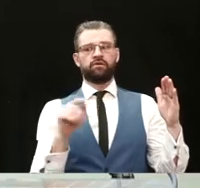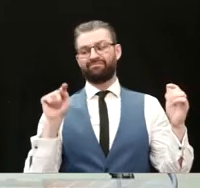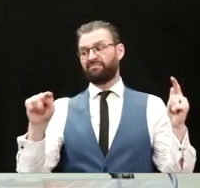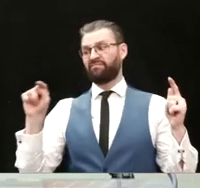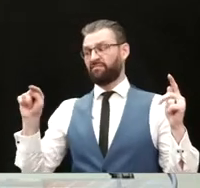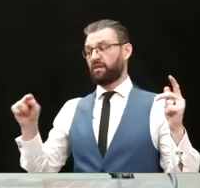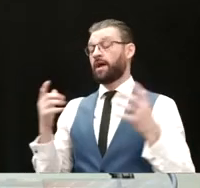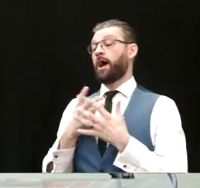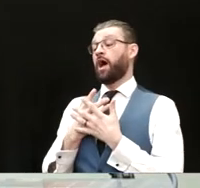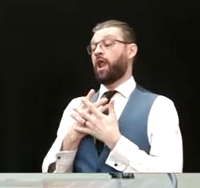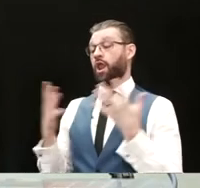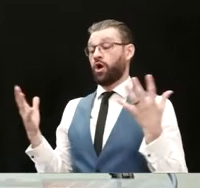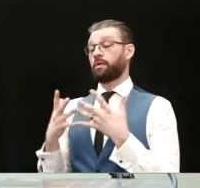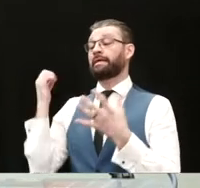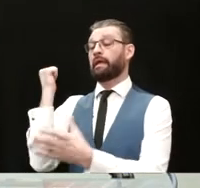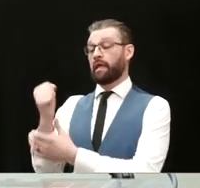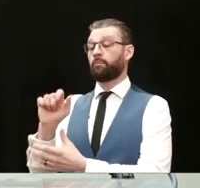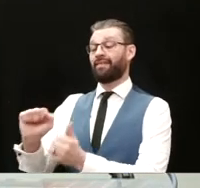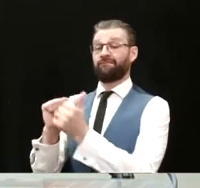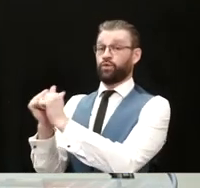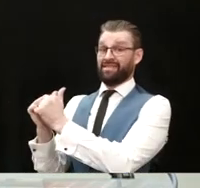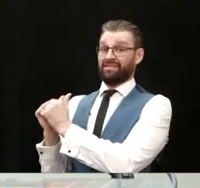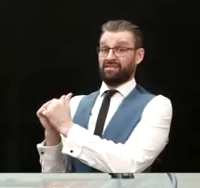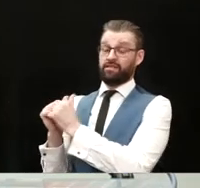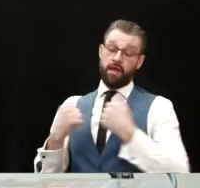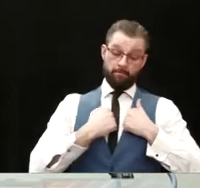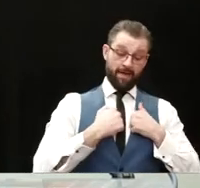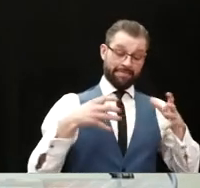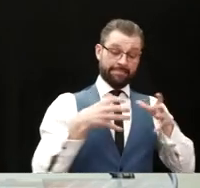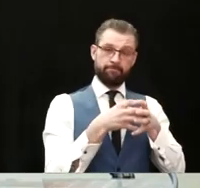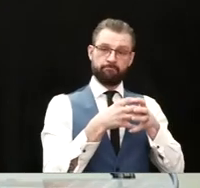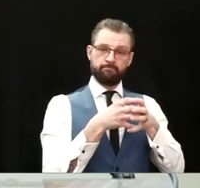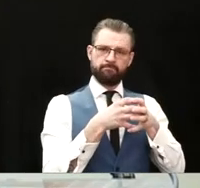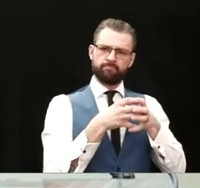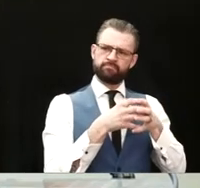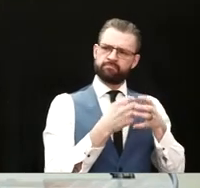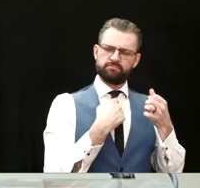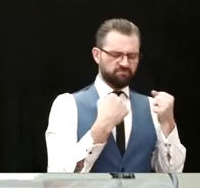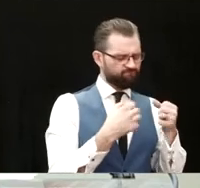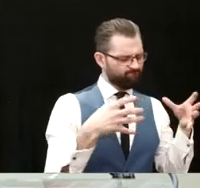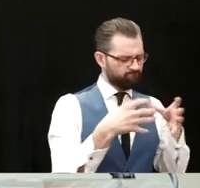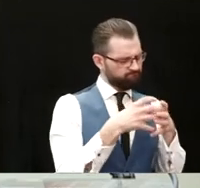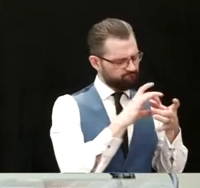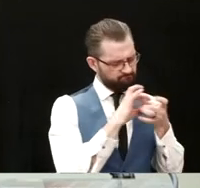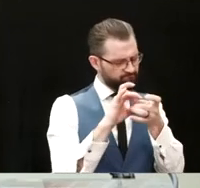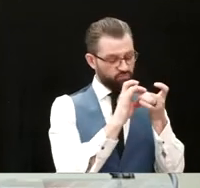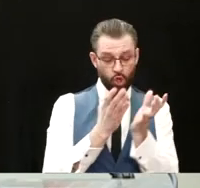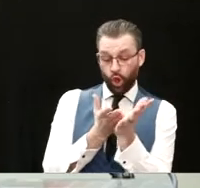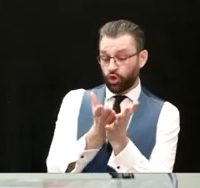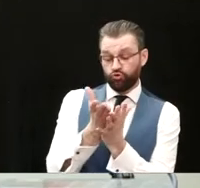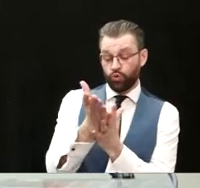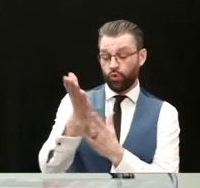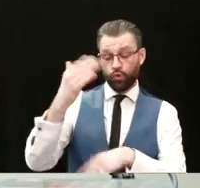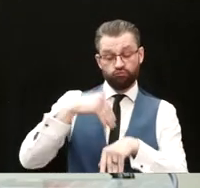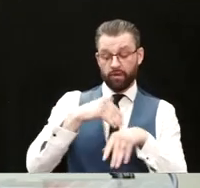killed by their friends and acquaintances, my Rayon Sport teammates remained united throughout the genocide.